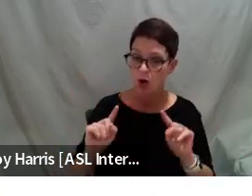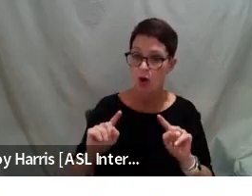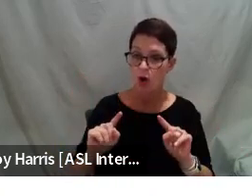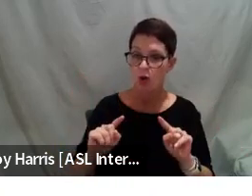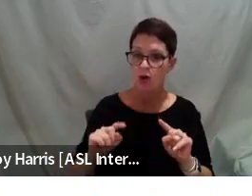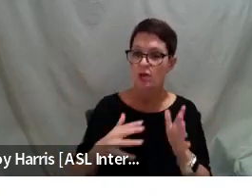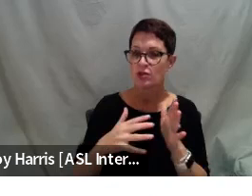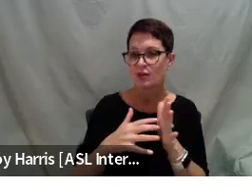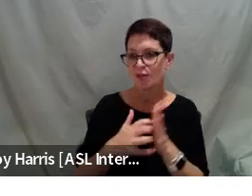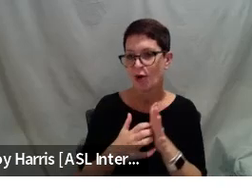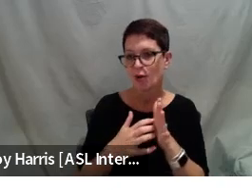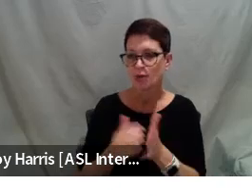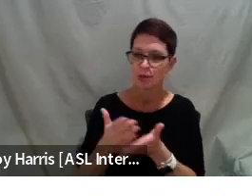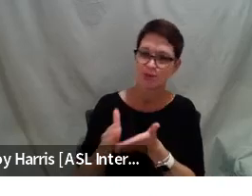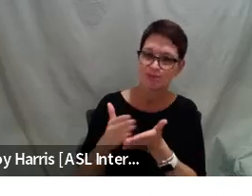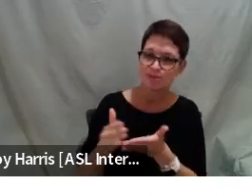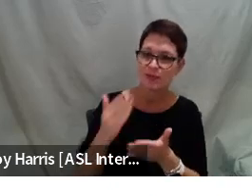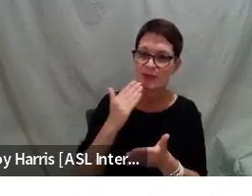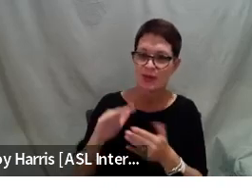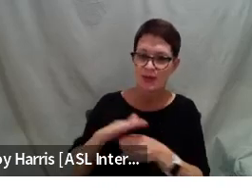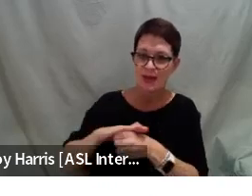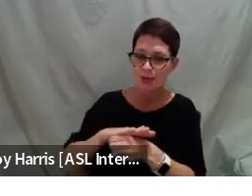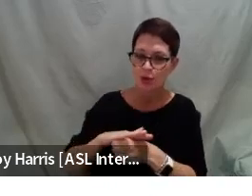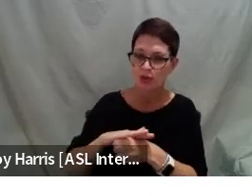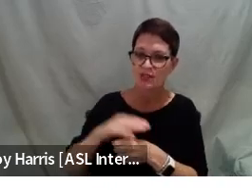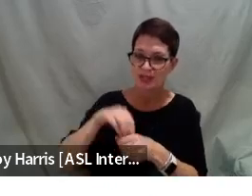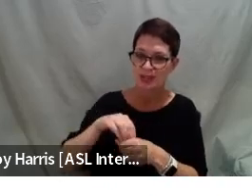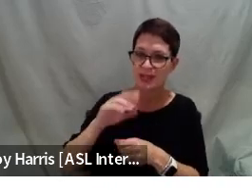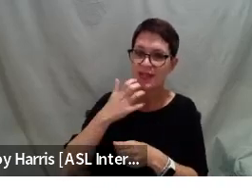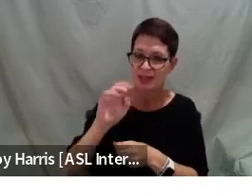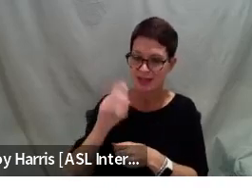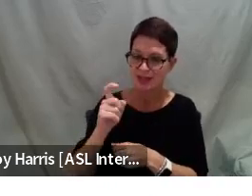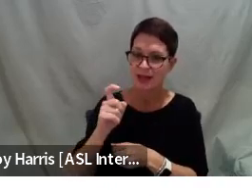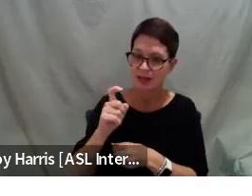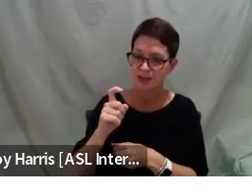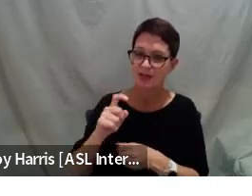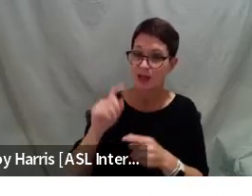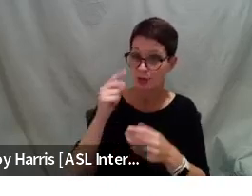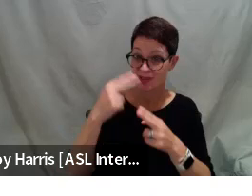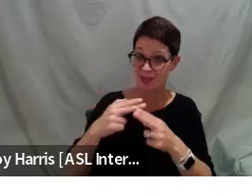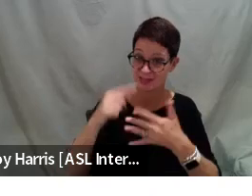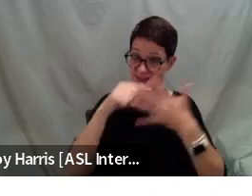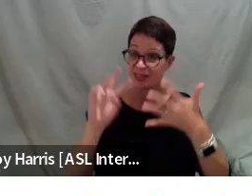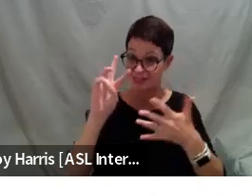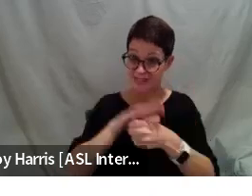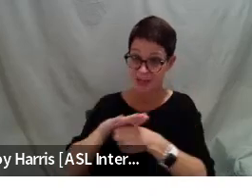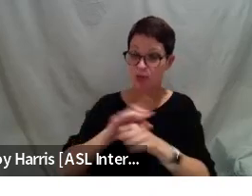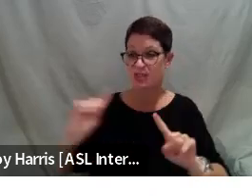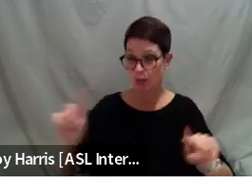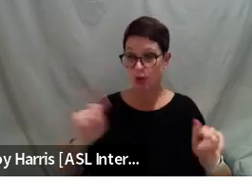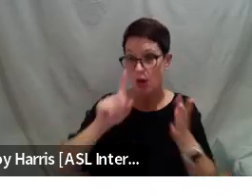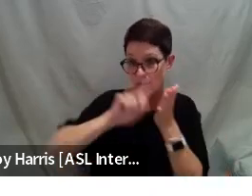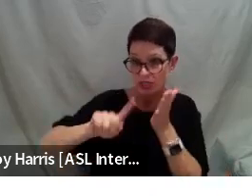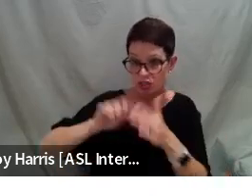vulnerable neighborhoods from the heat index to check on residents. And then lastly, our